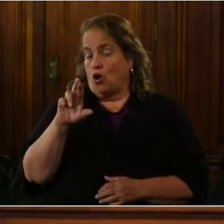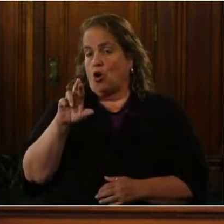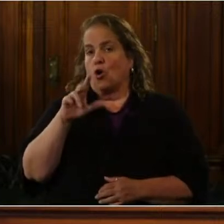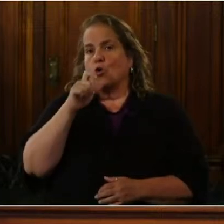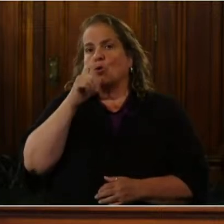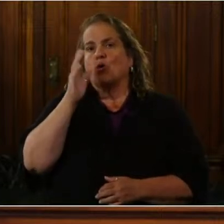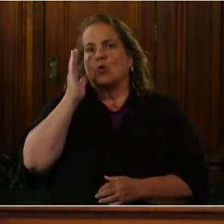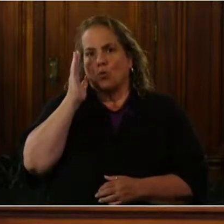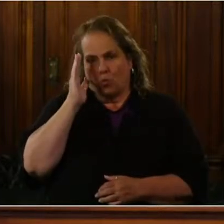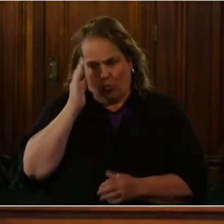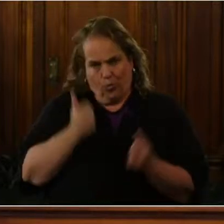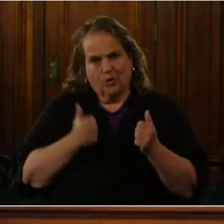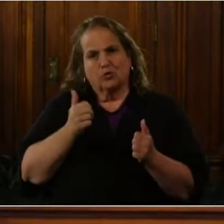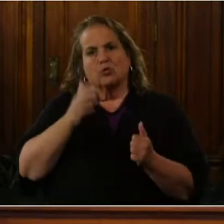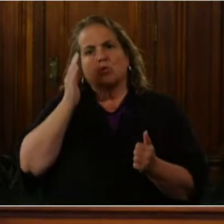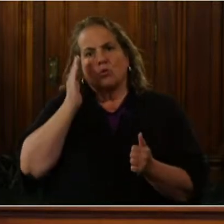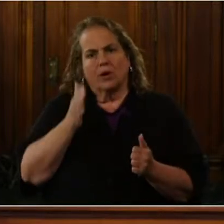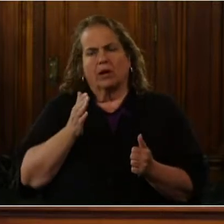run